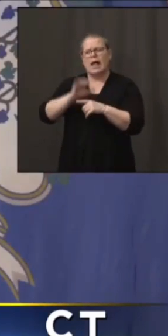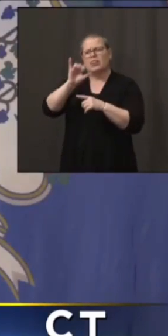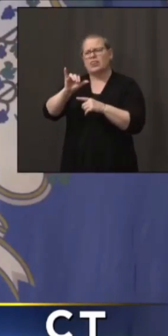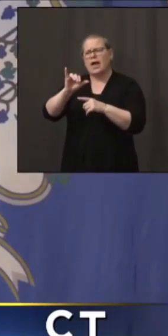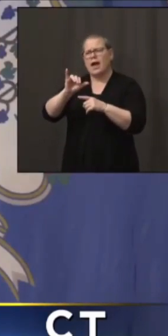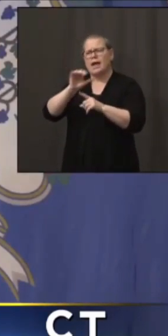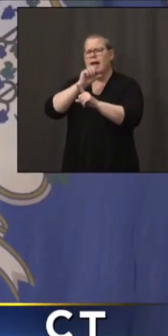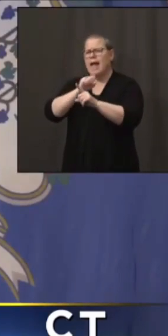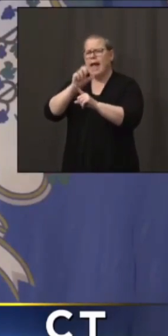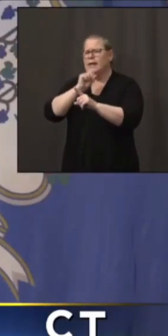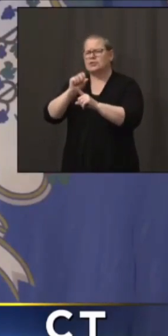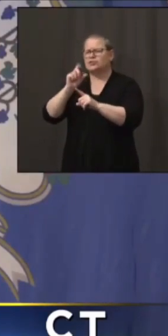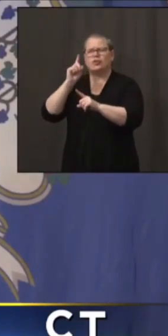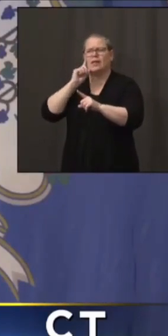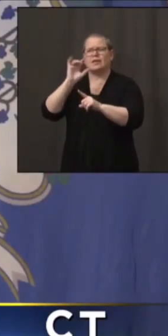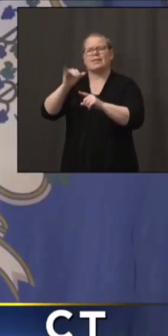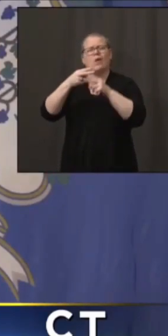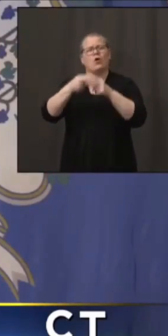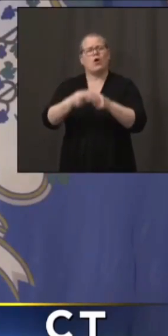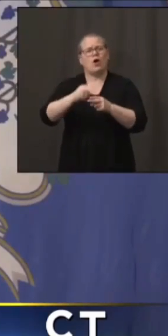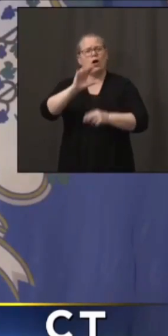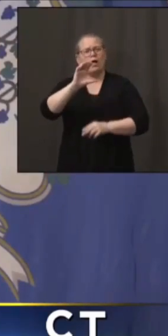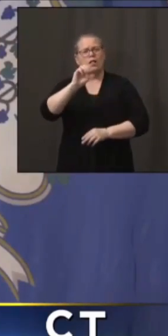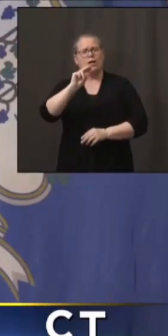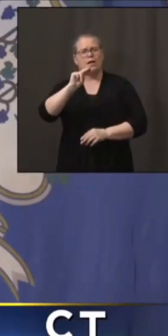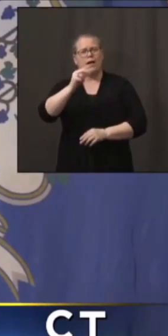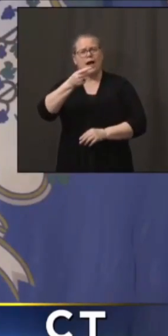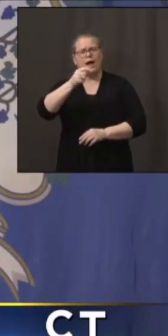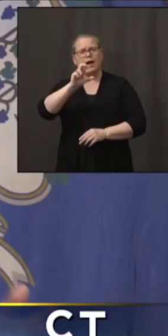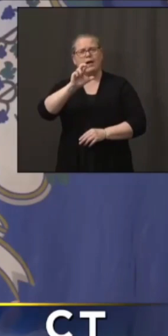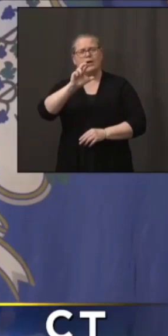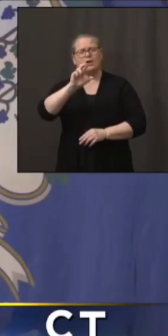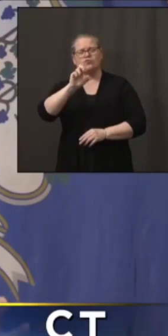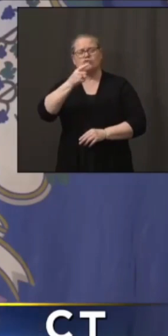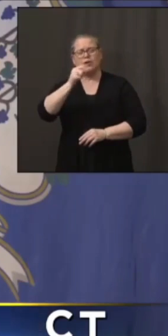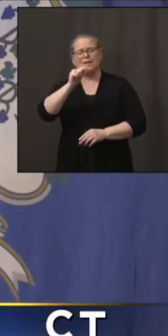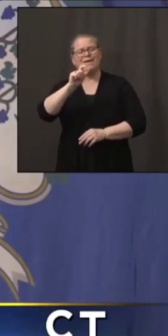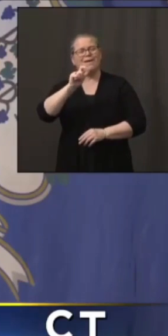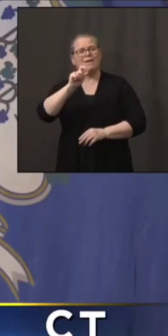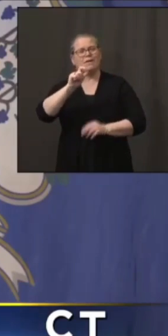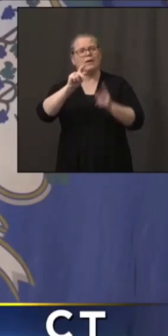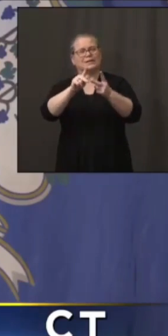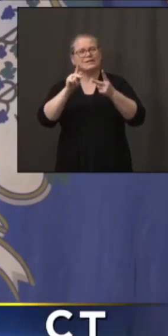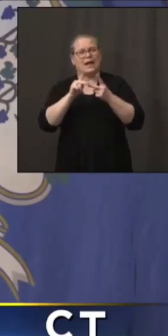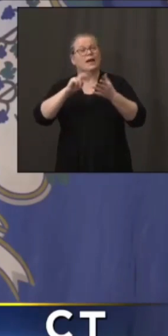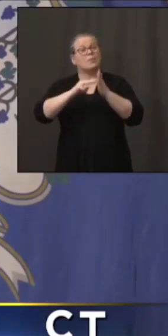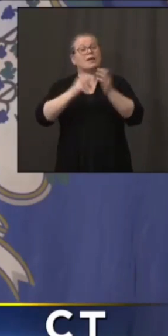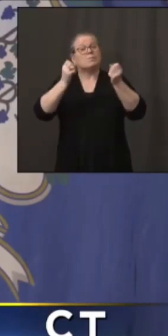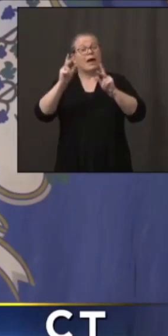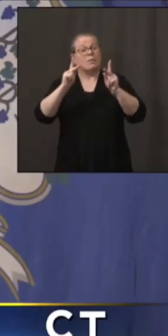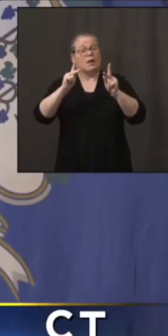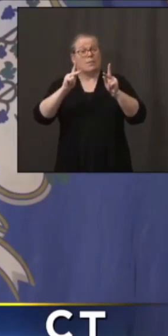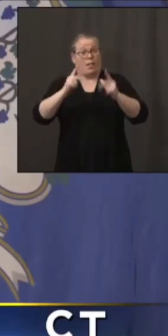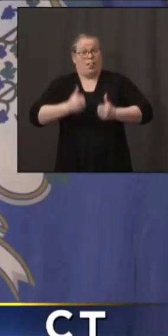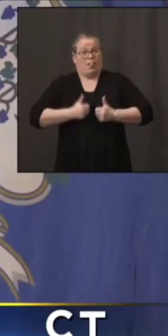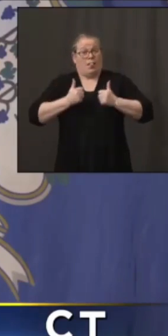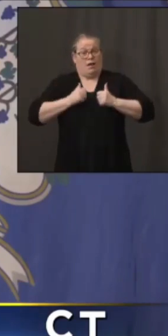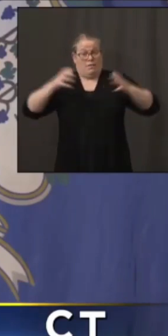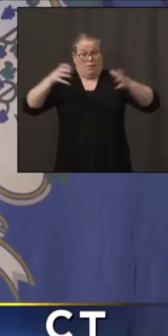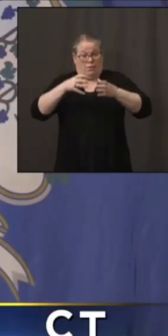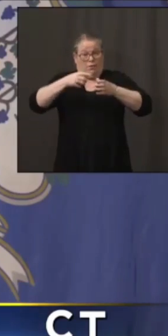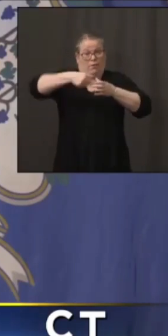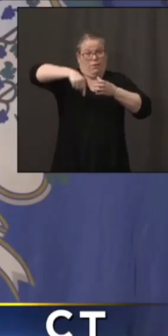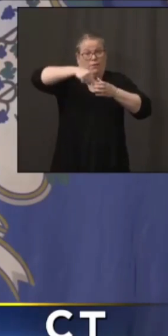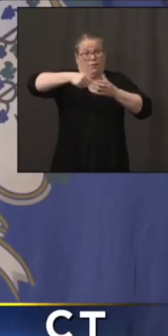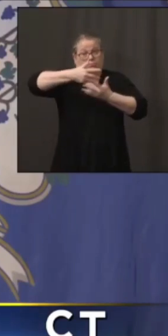congregate settings where it's probably a lot more efficient to vaccinate everybody in that group home or that correctional facility when their time